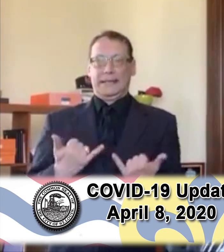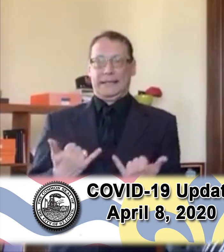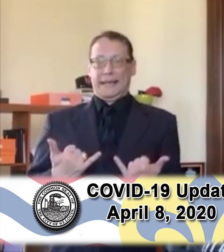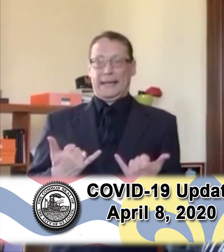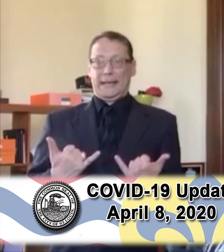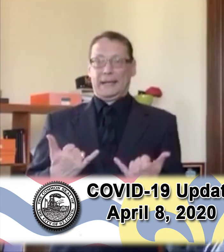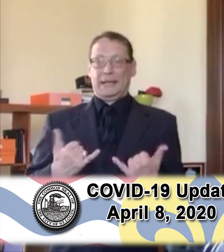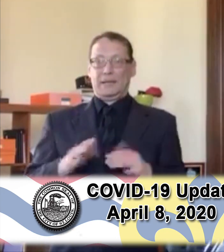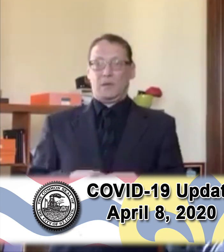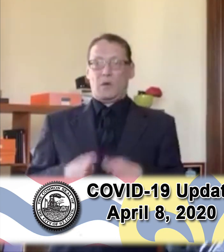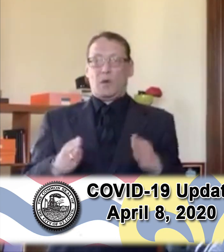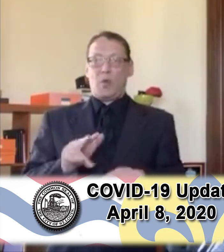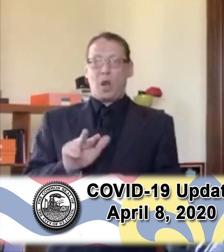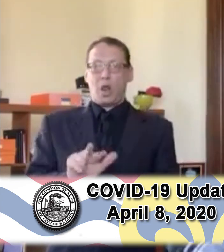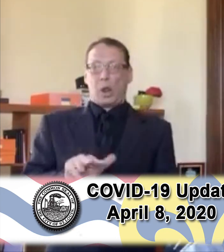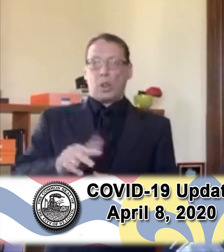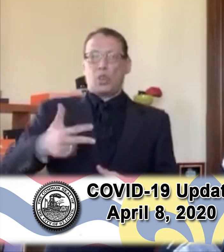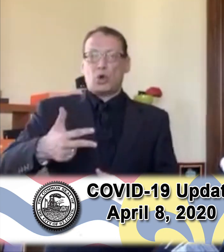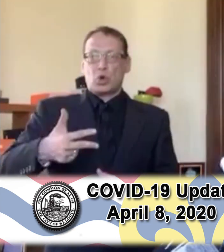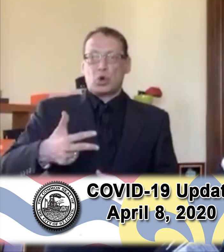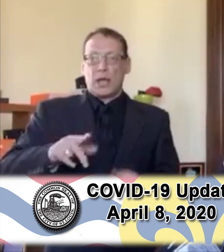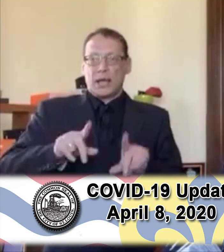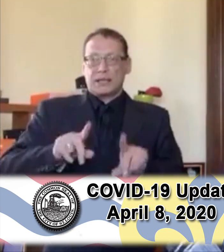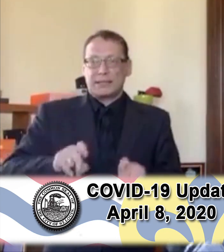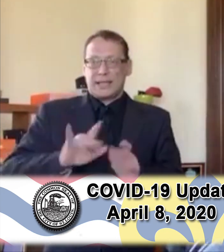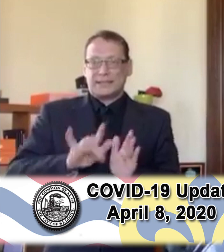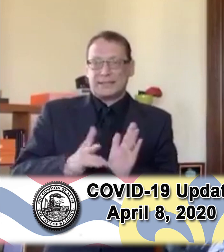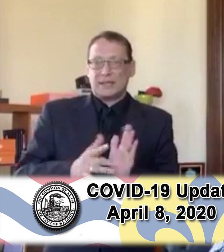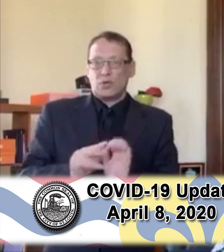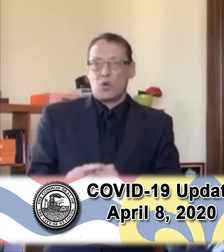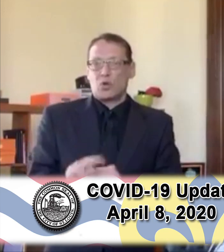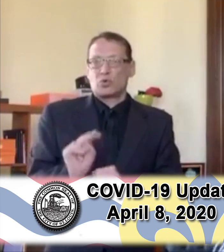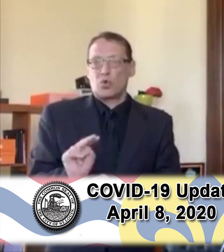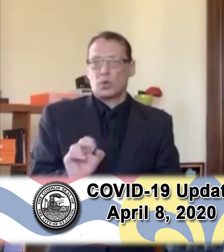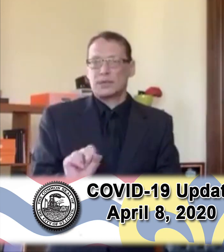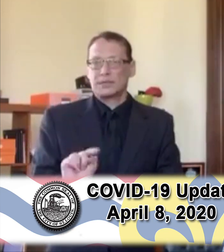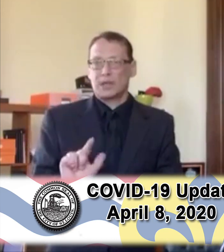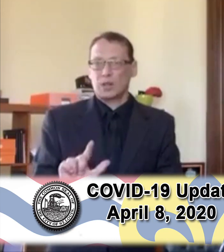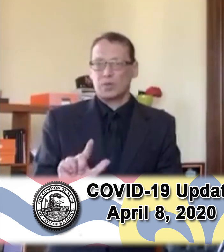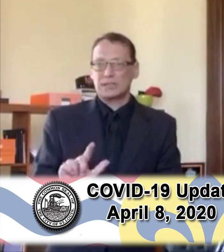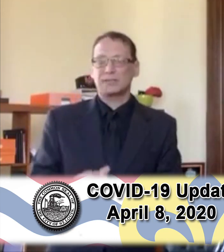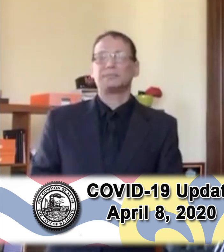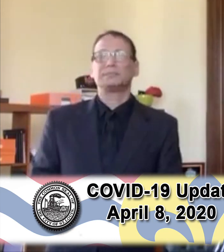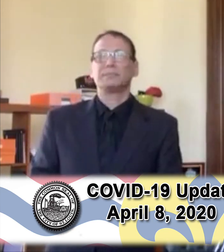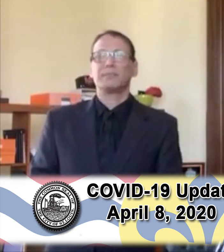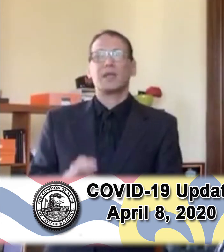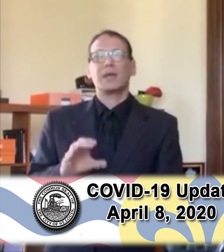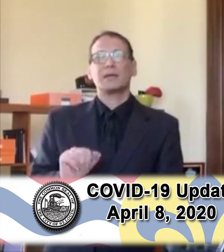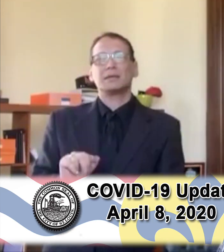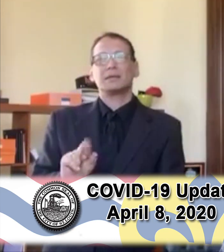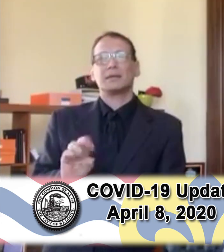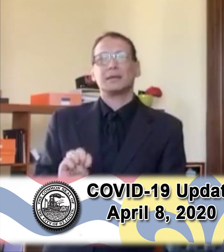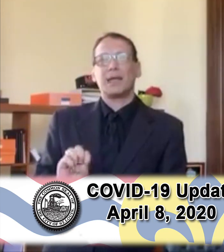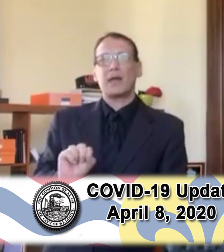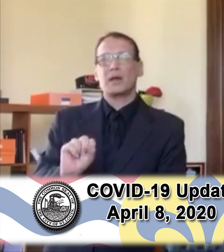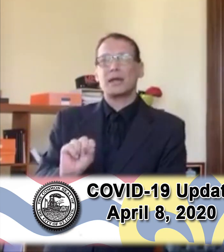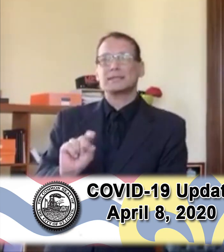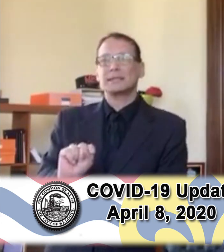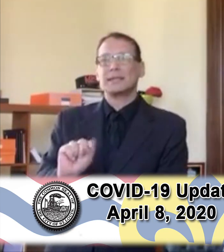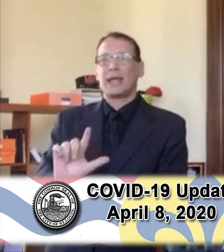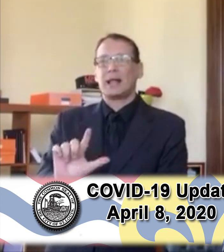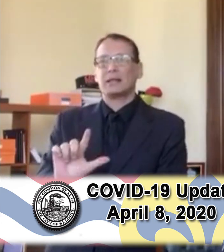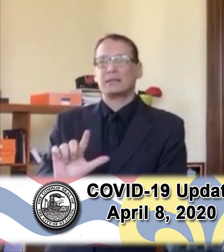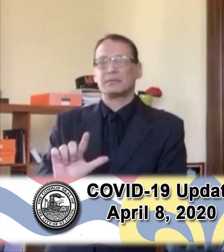a third testing site in North St. Louis, and this is a CARE STL